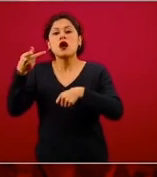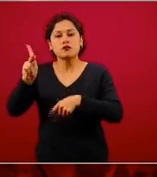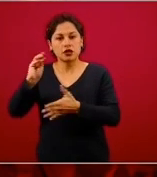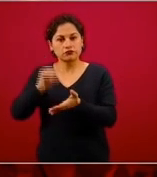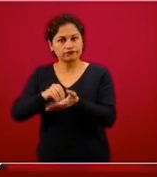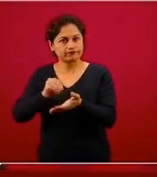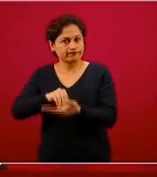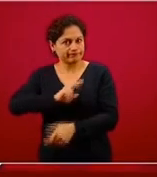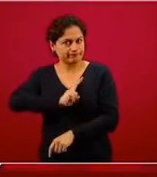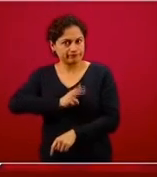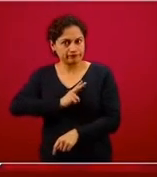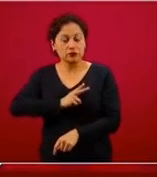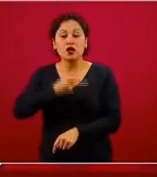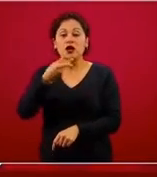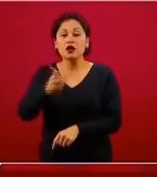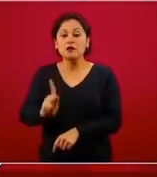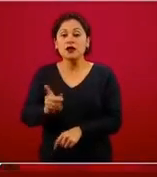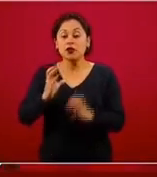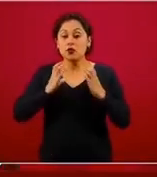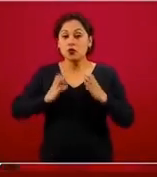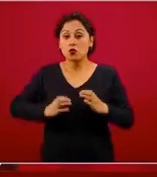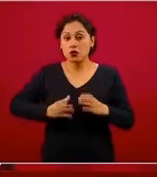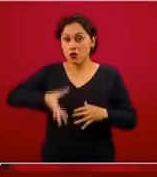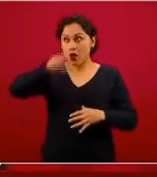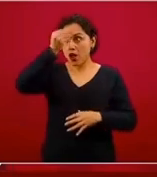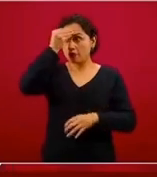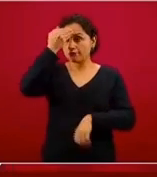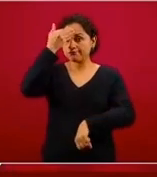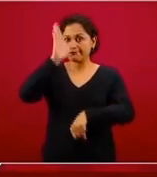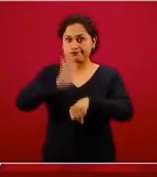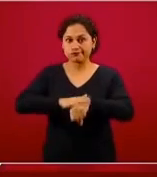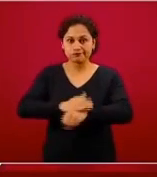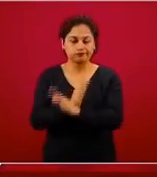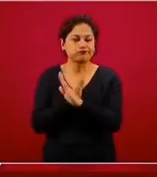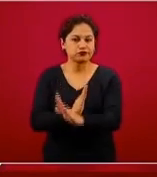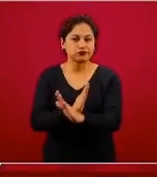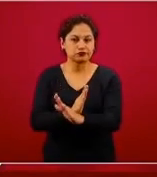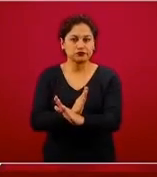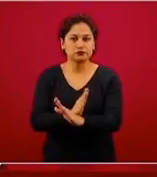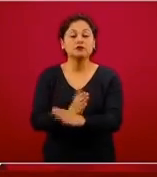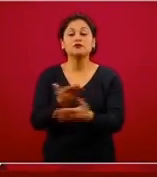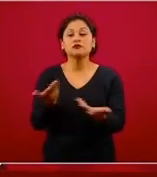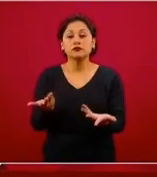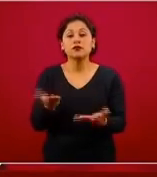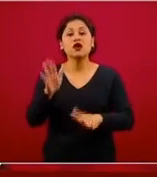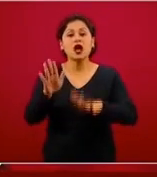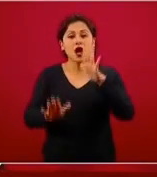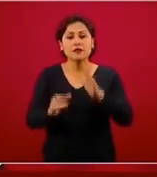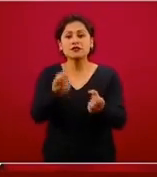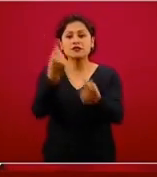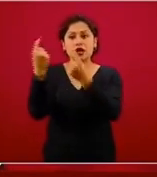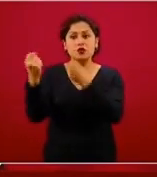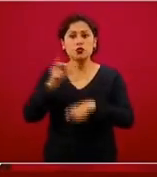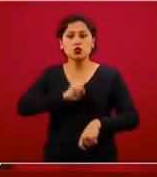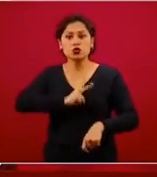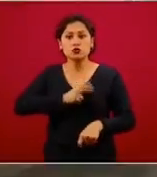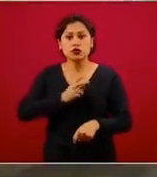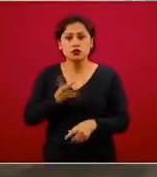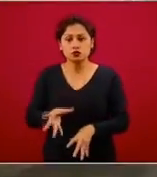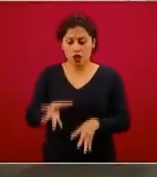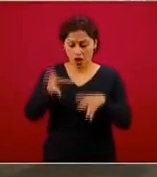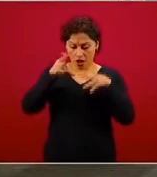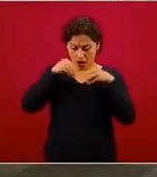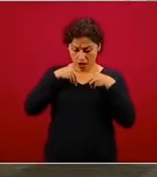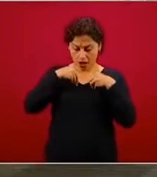it's that it's 80 not años y active. está el virus, Sometimes otro viruses virus, ahí are presente, lo está dormant for viendo 50 to 80 y ahí years se and they're queda. Y en protected in este the caso, tissue and they y stay